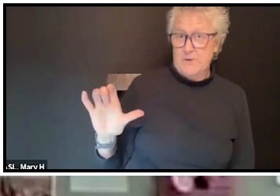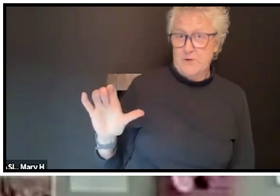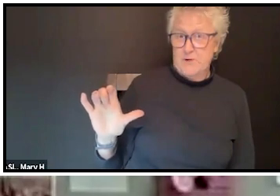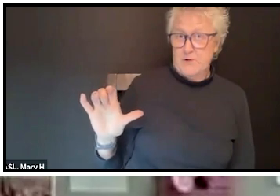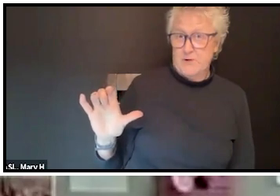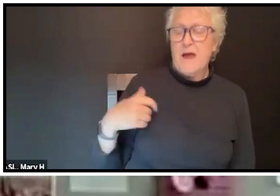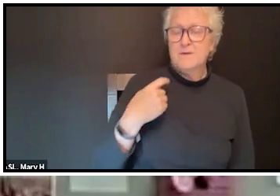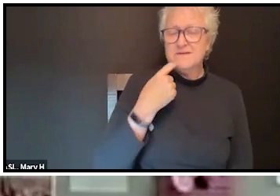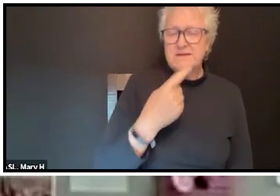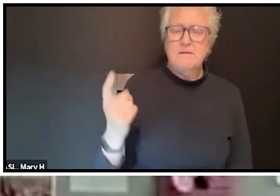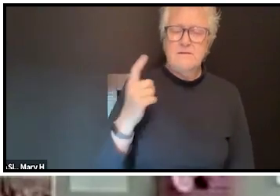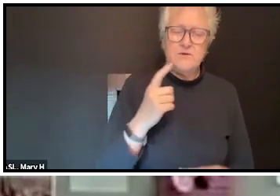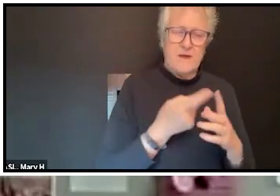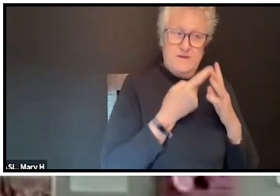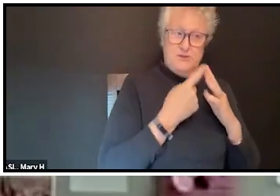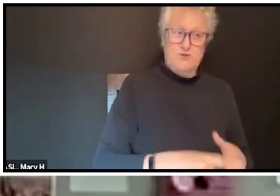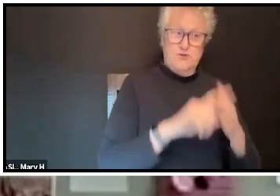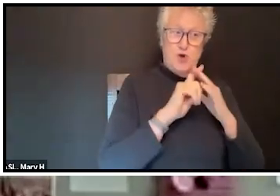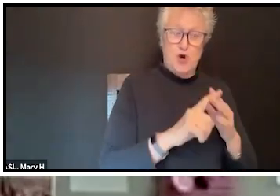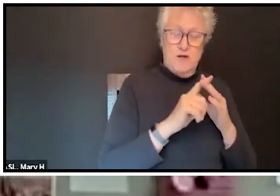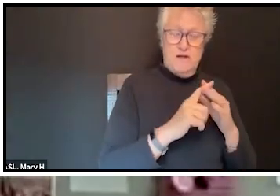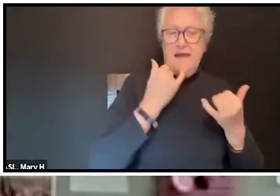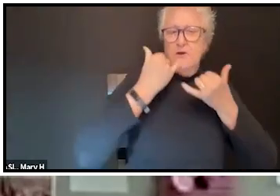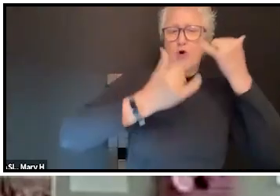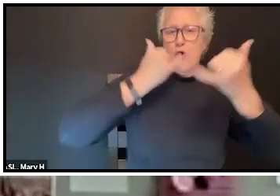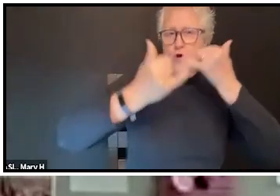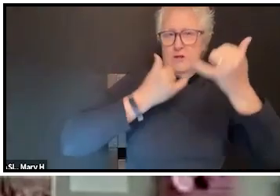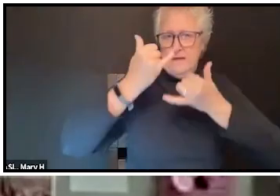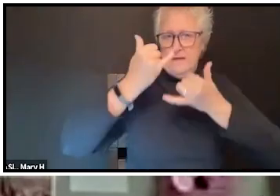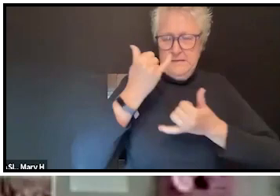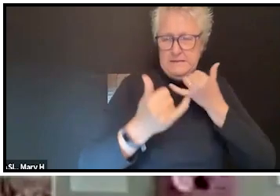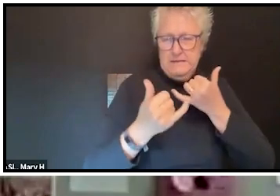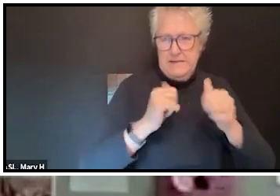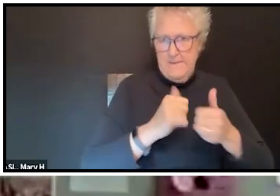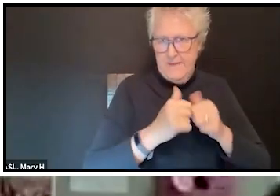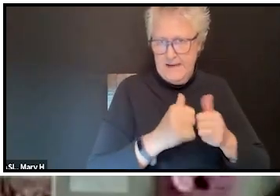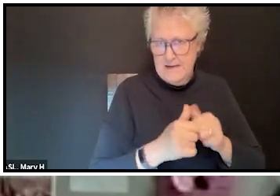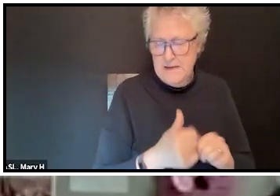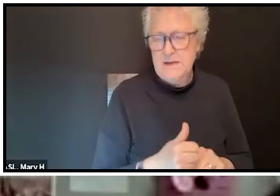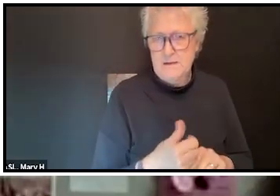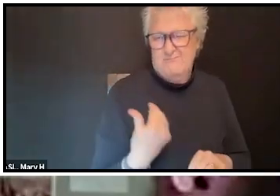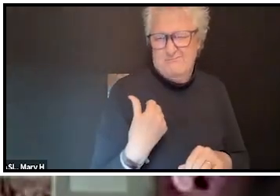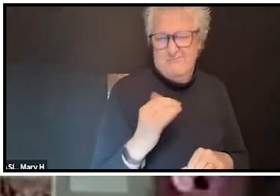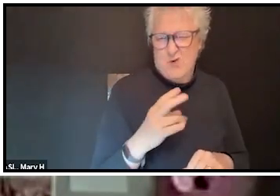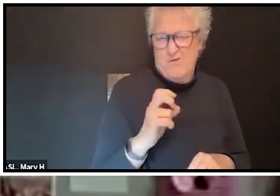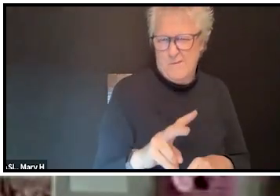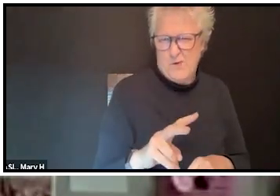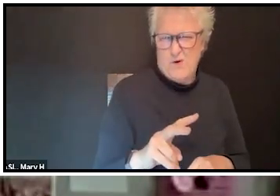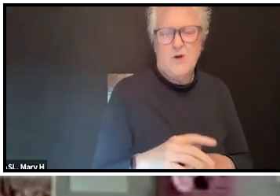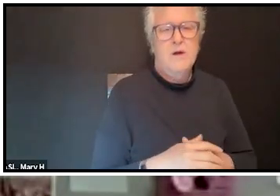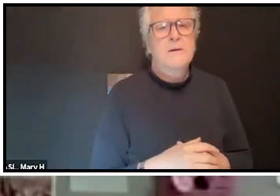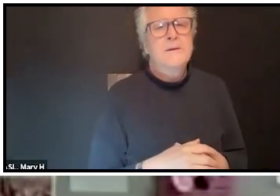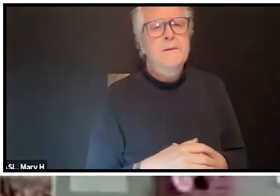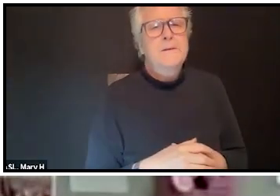started a calling campaign, because although there are many of us here using technology today, we still have about 500 or